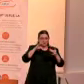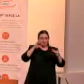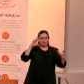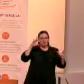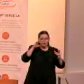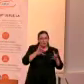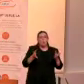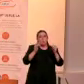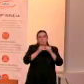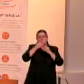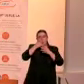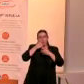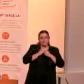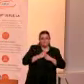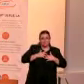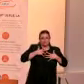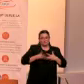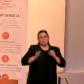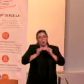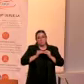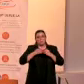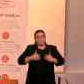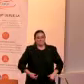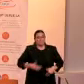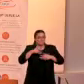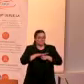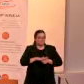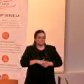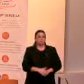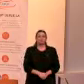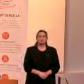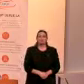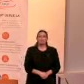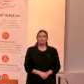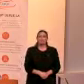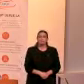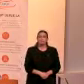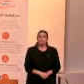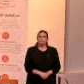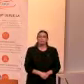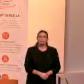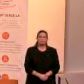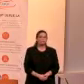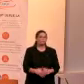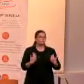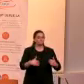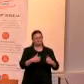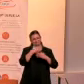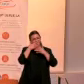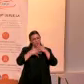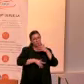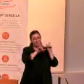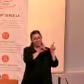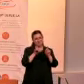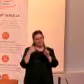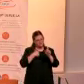and from more stress. One of the newer, we've had lots of blood tests that look